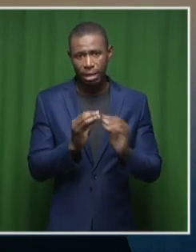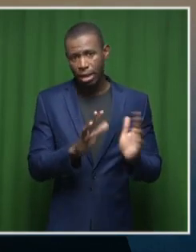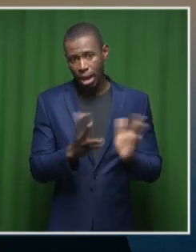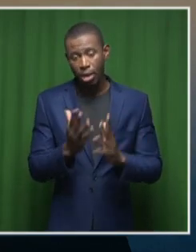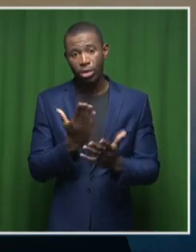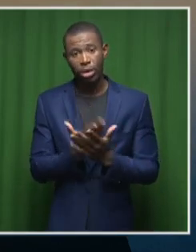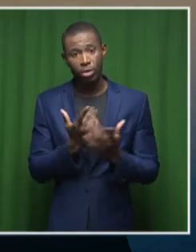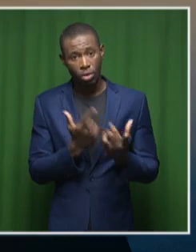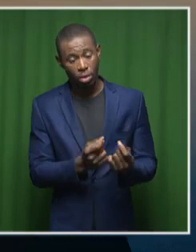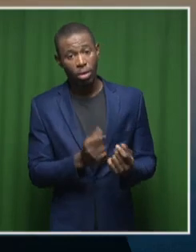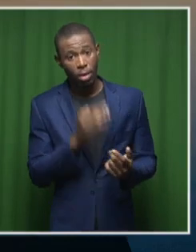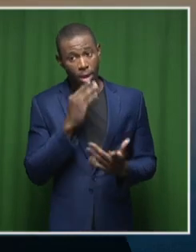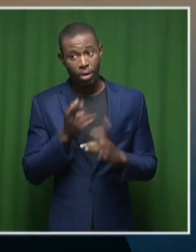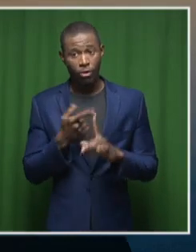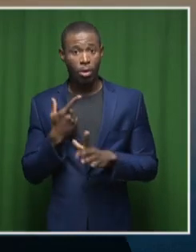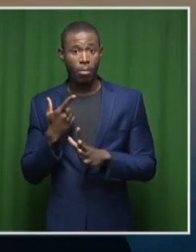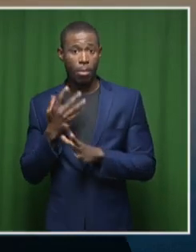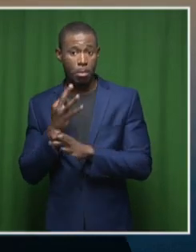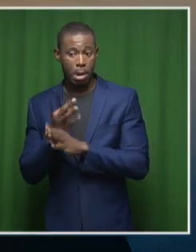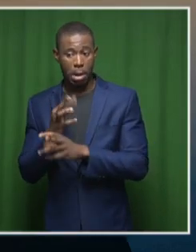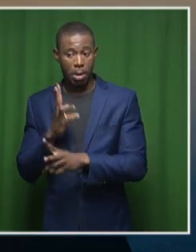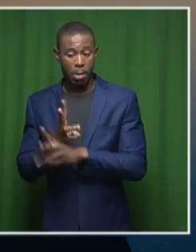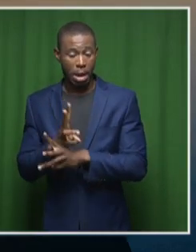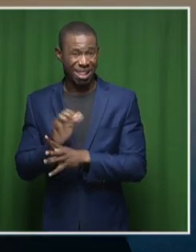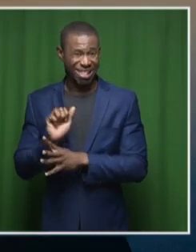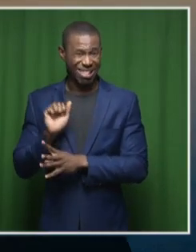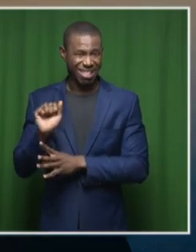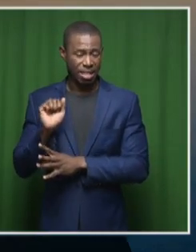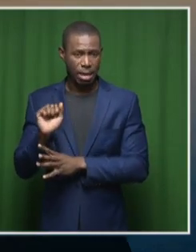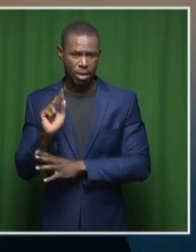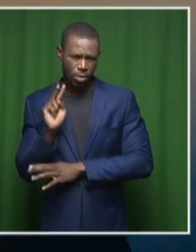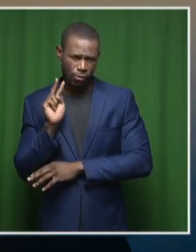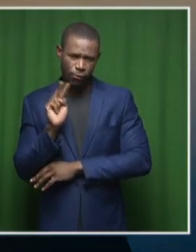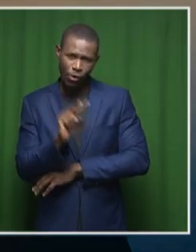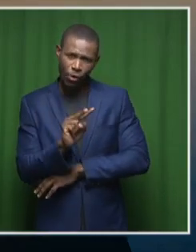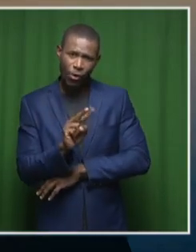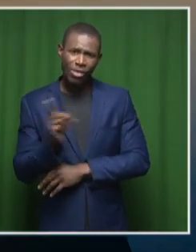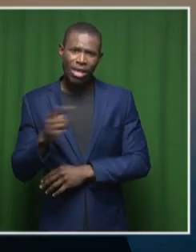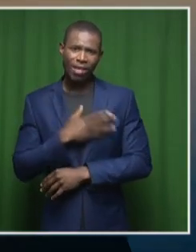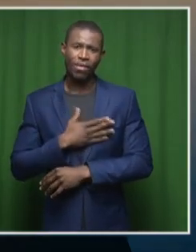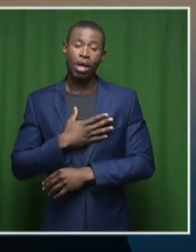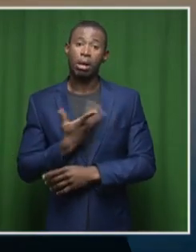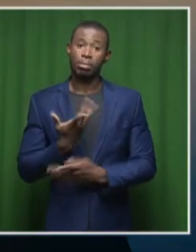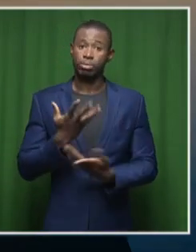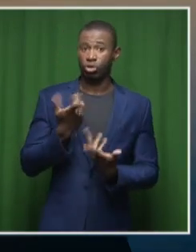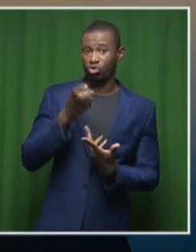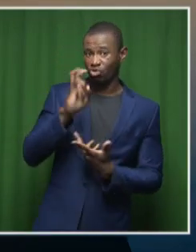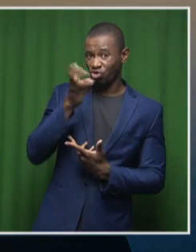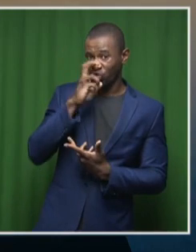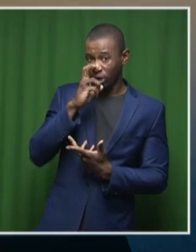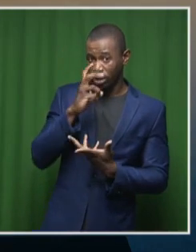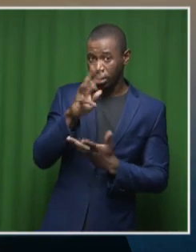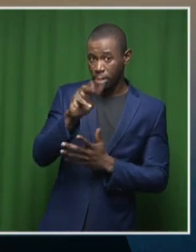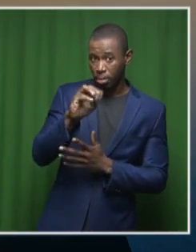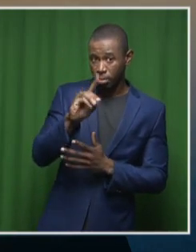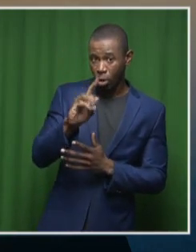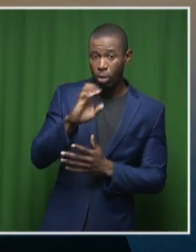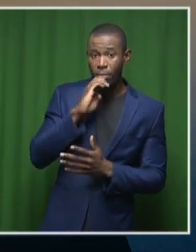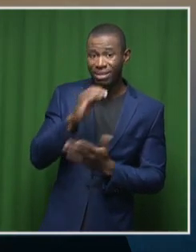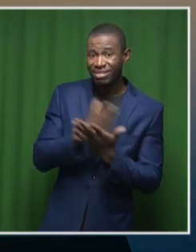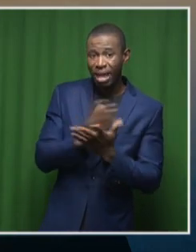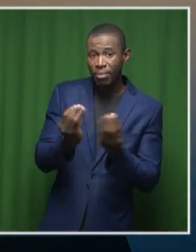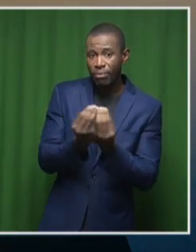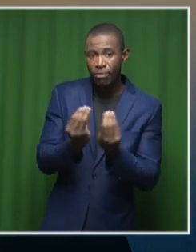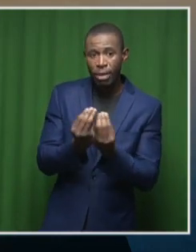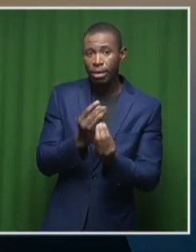then, from a parent's point of view, gives you the assurance that in the restricted mode, your teen is not going to be seeing a specific kind of content. But